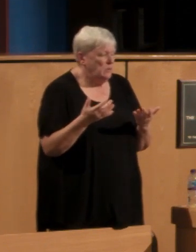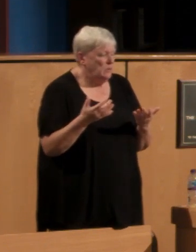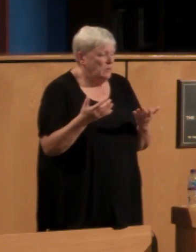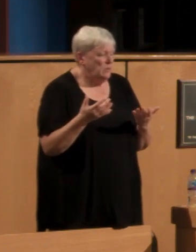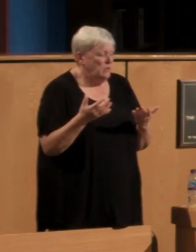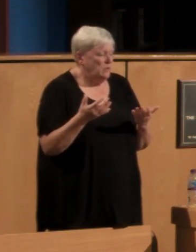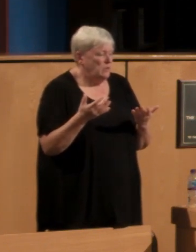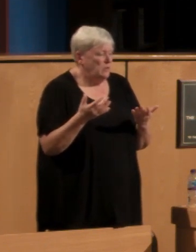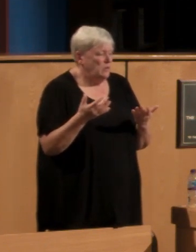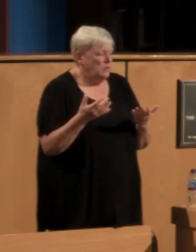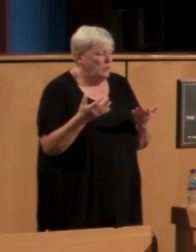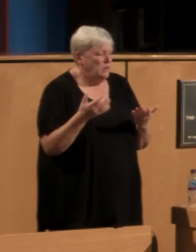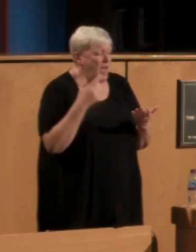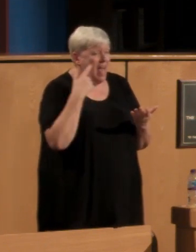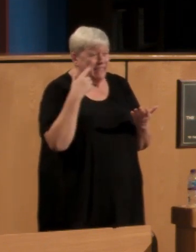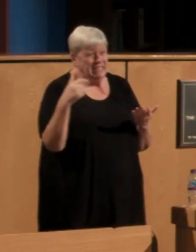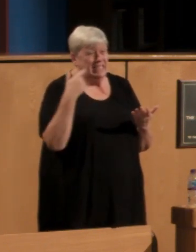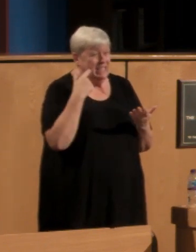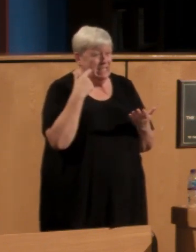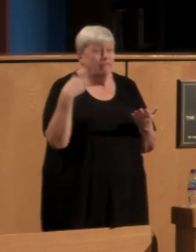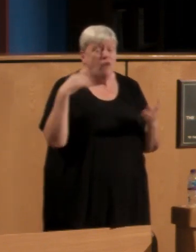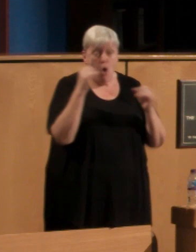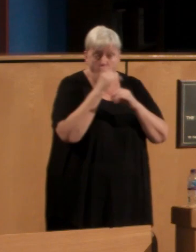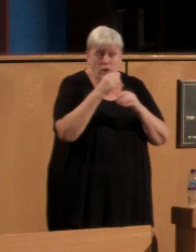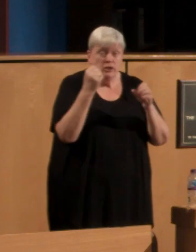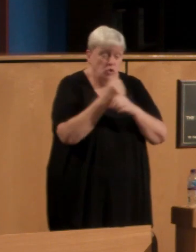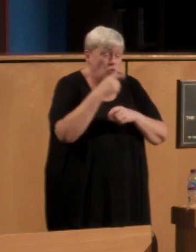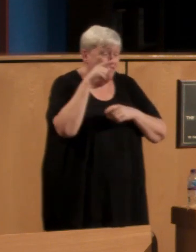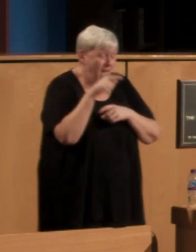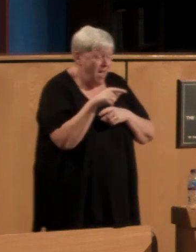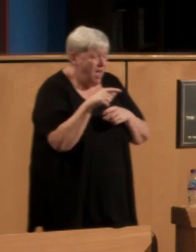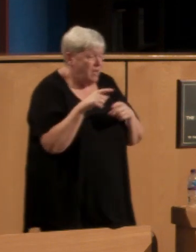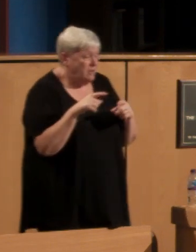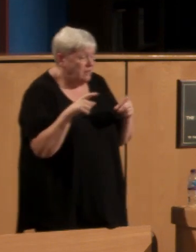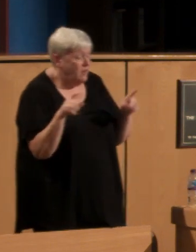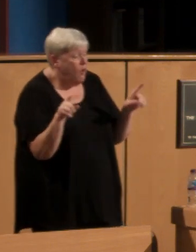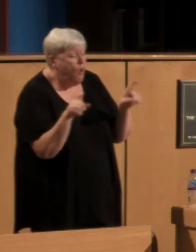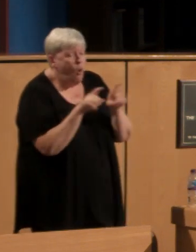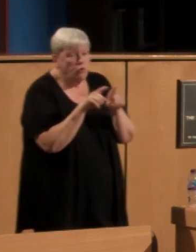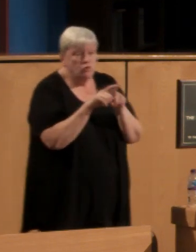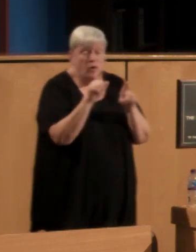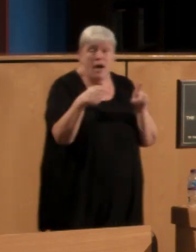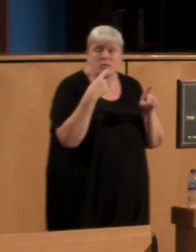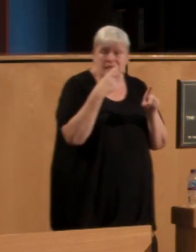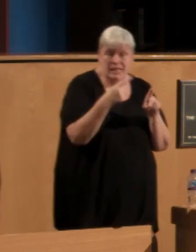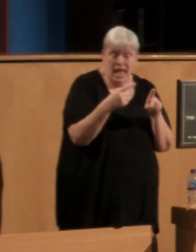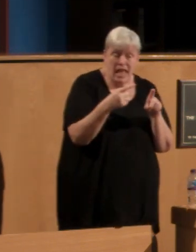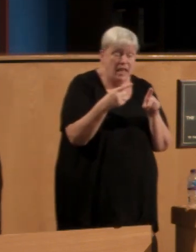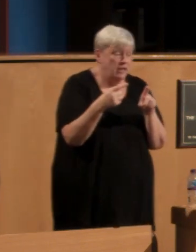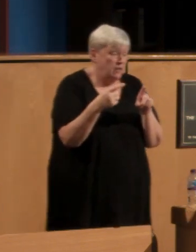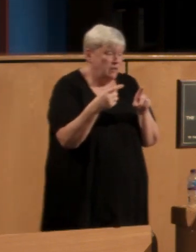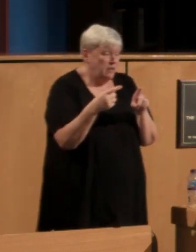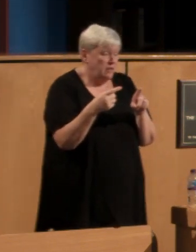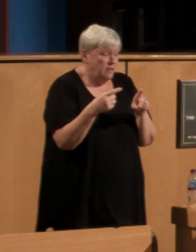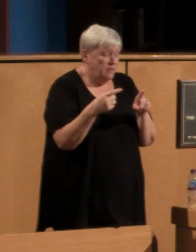while I think it's easier for horror to do that, conservative horror, again, I would argue that literary fiction